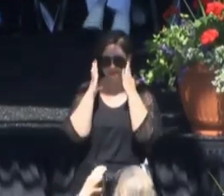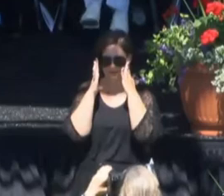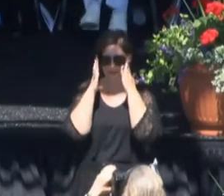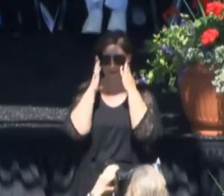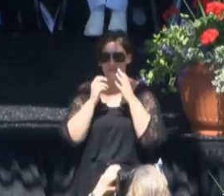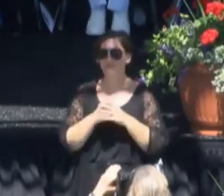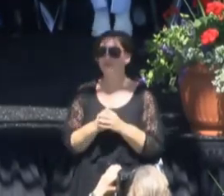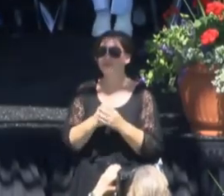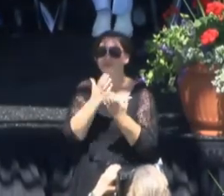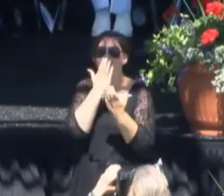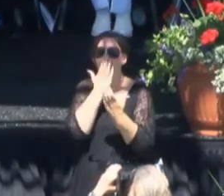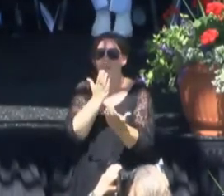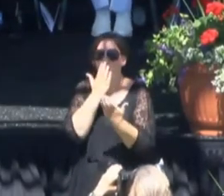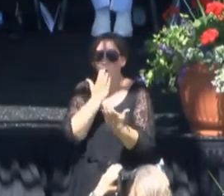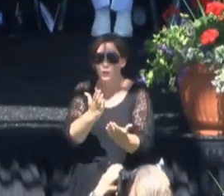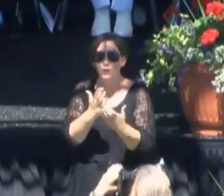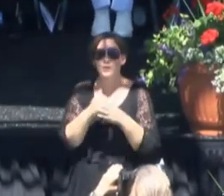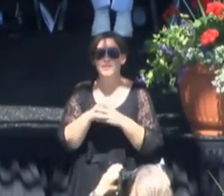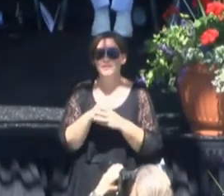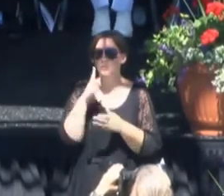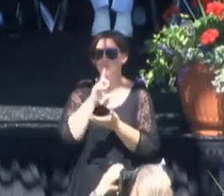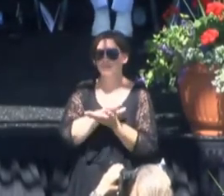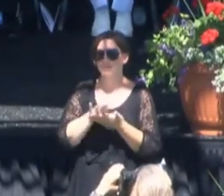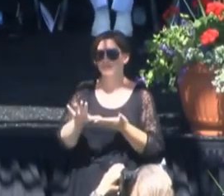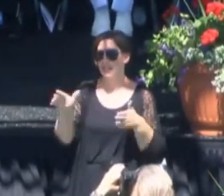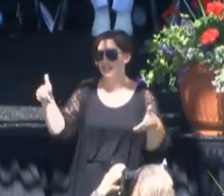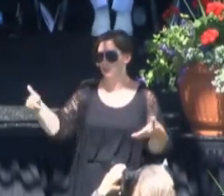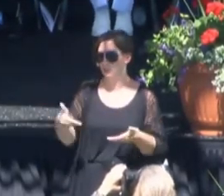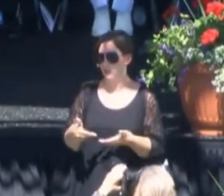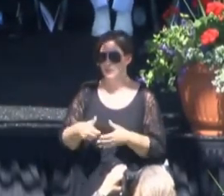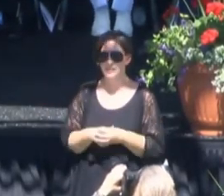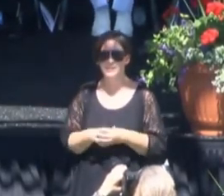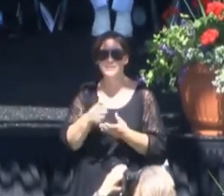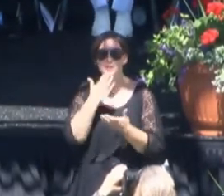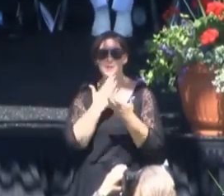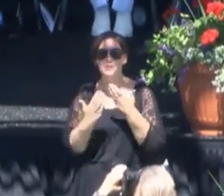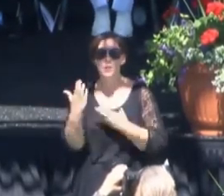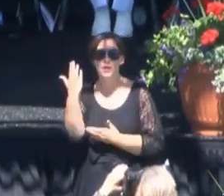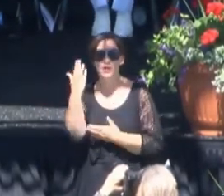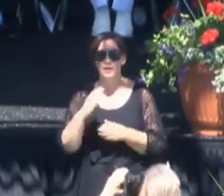Thank you, Midshipman Wittendorf, for their kind introduction. Good morning,